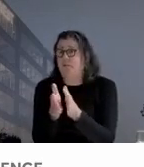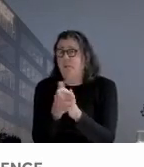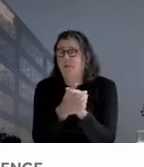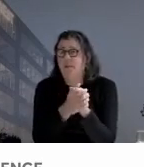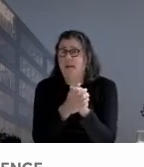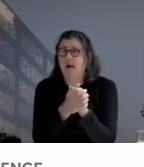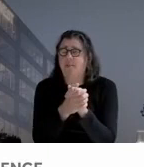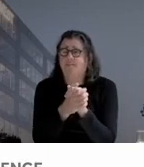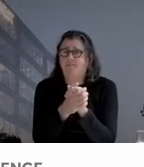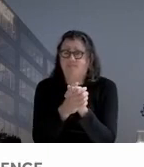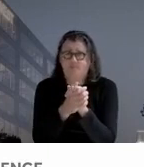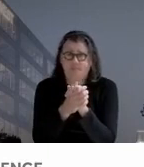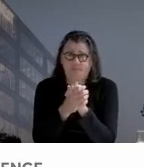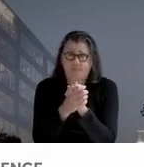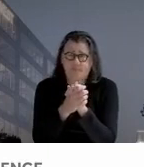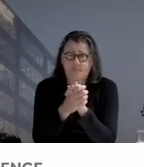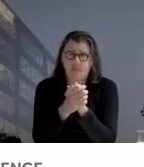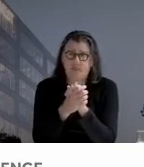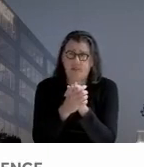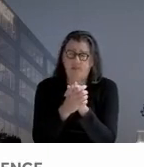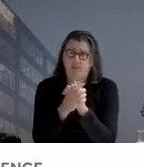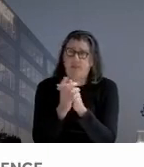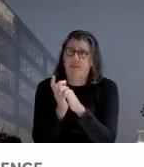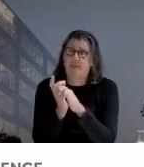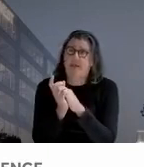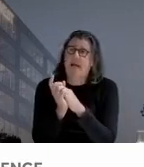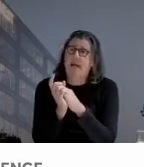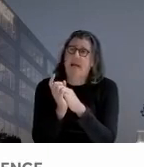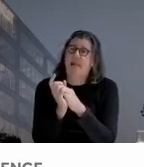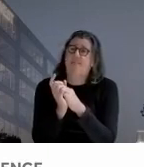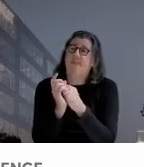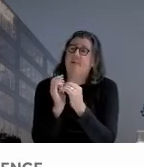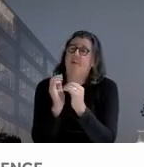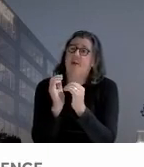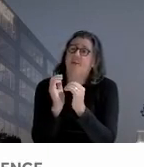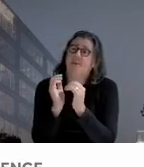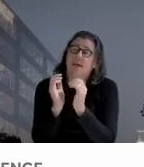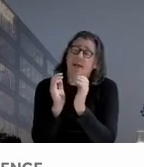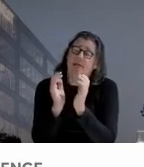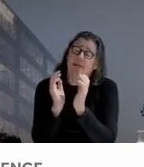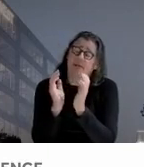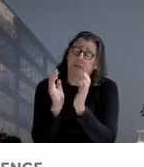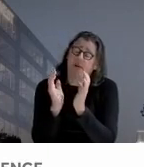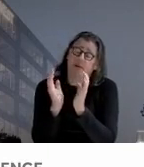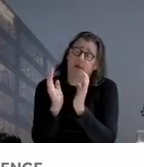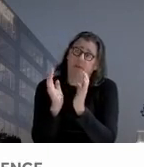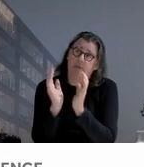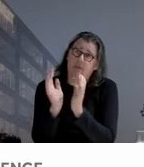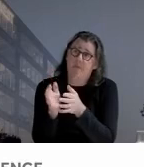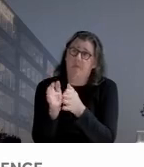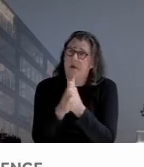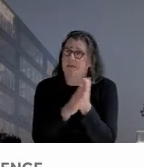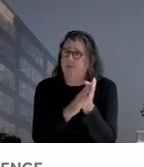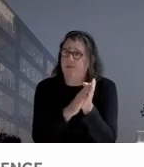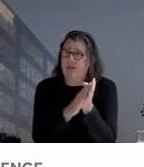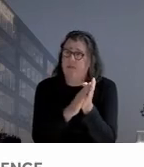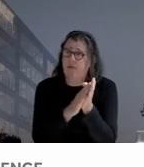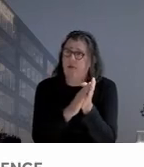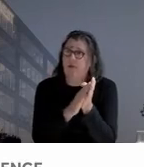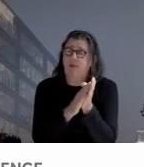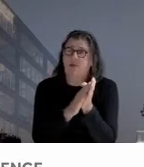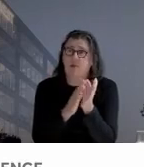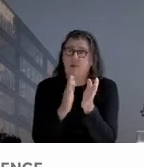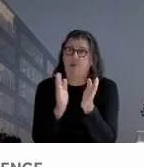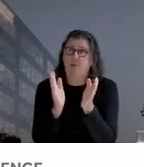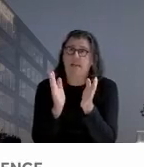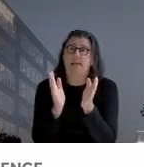in terms of the embodied carbon study that we've done. Then we're going to, it also obviously optimizes for